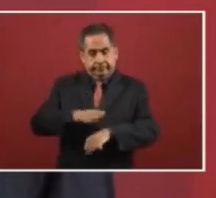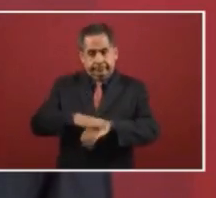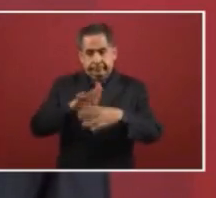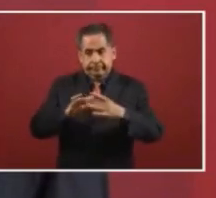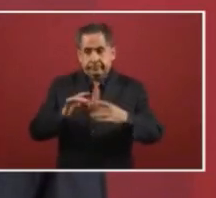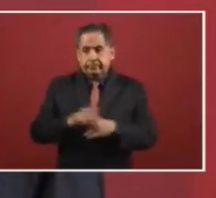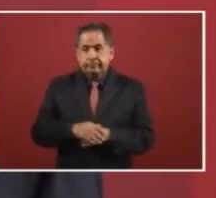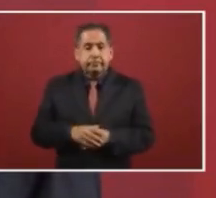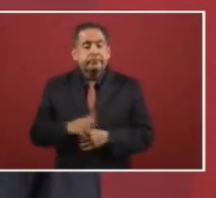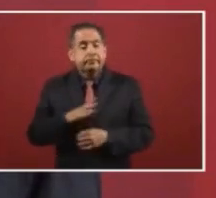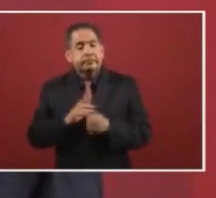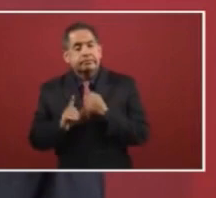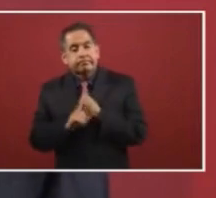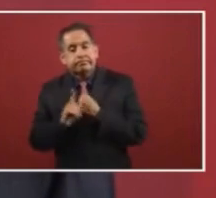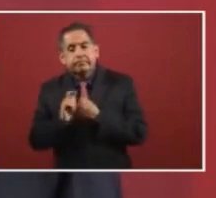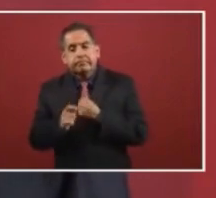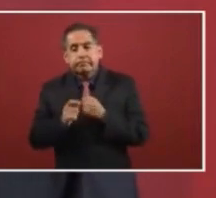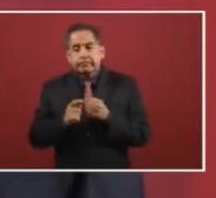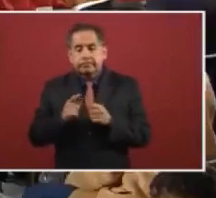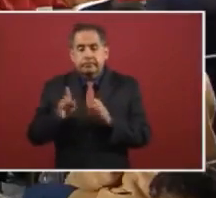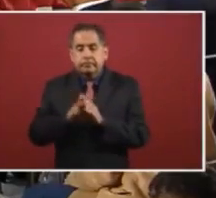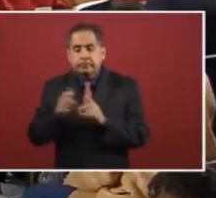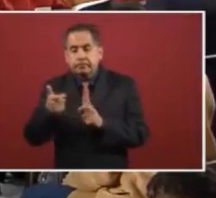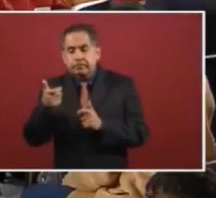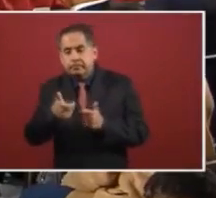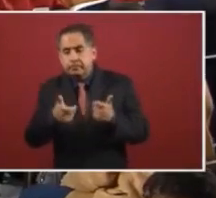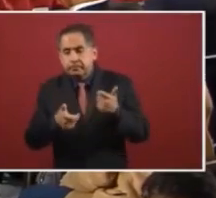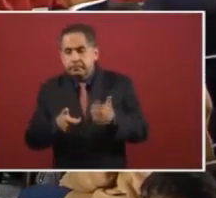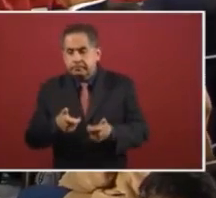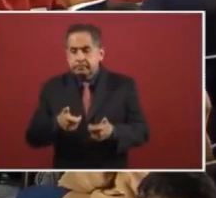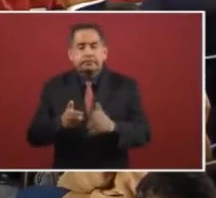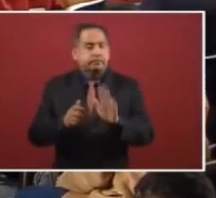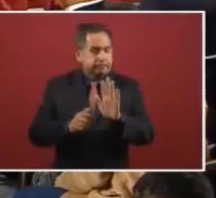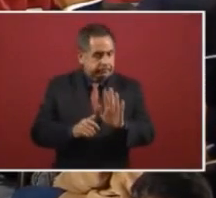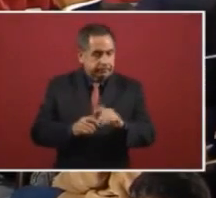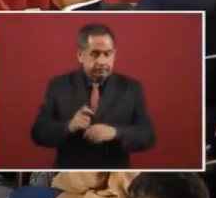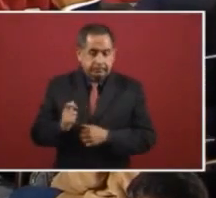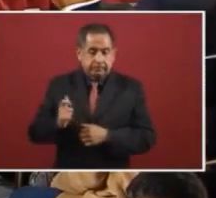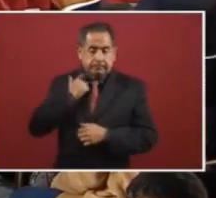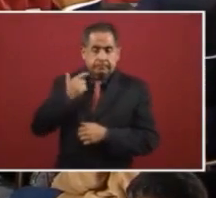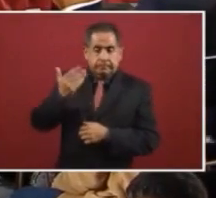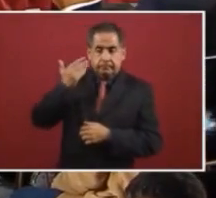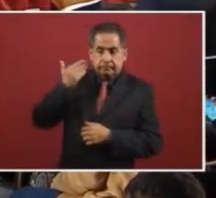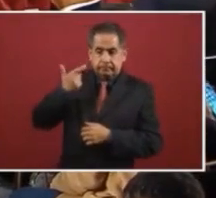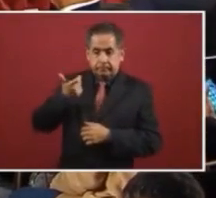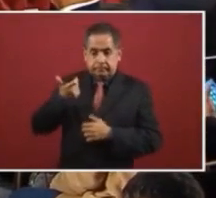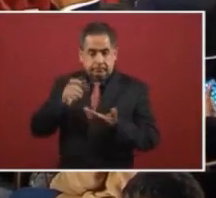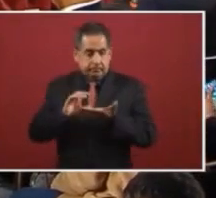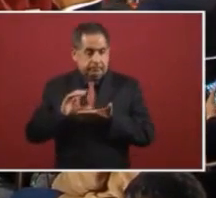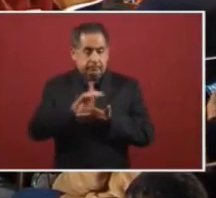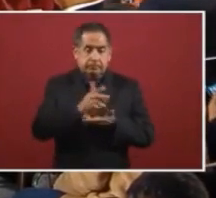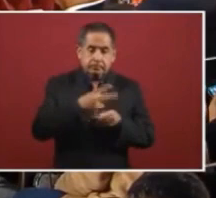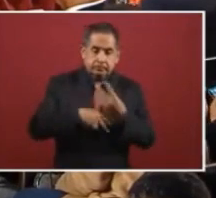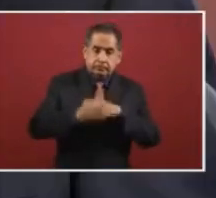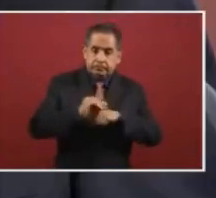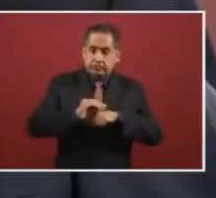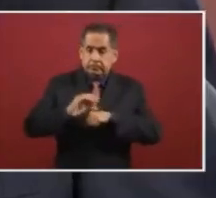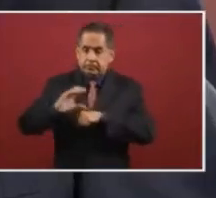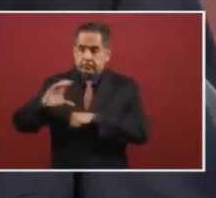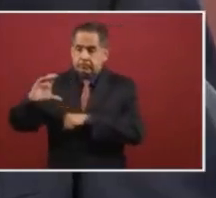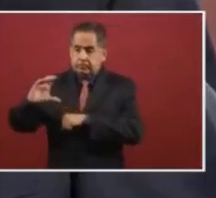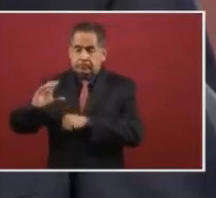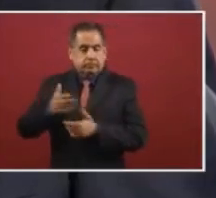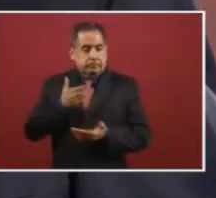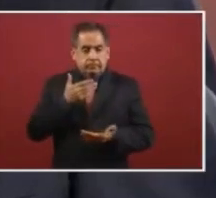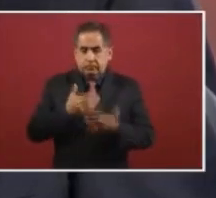And I signaled that there's a problem with the way they were paid in the past. In the